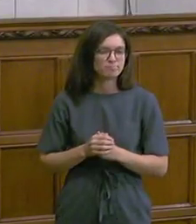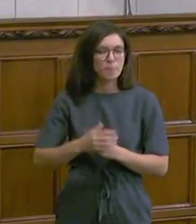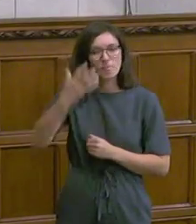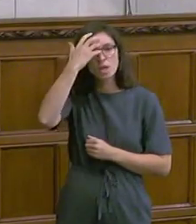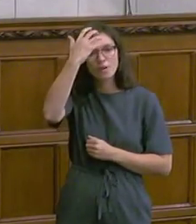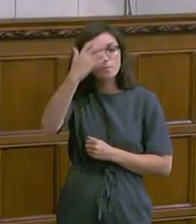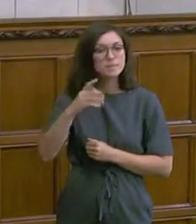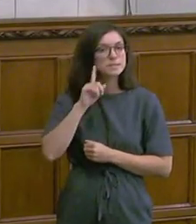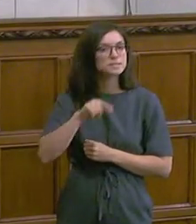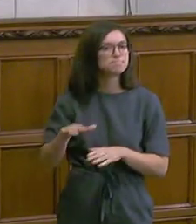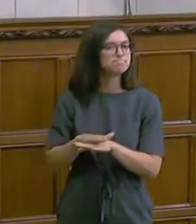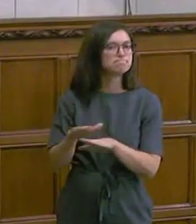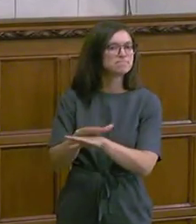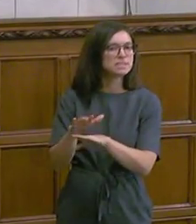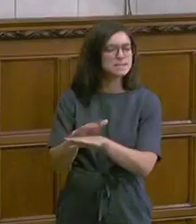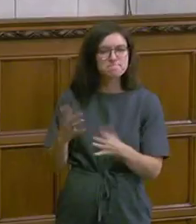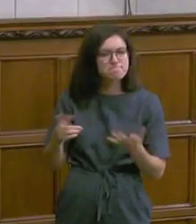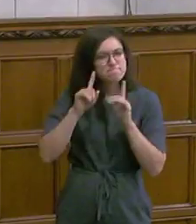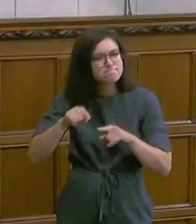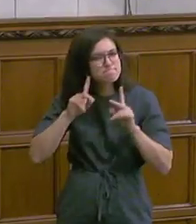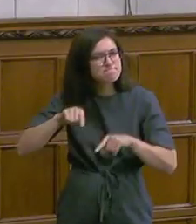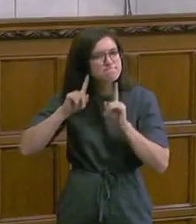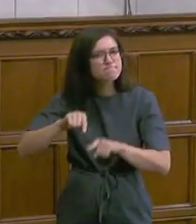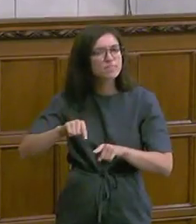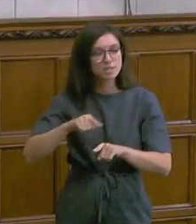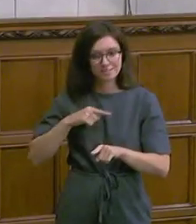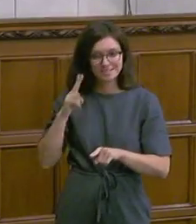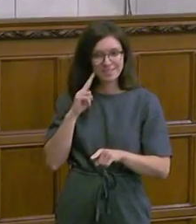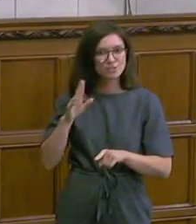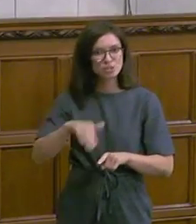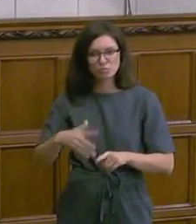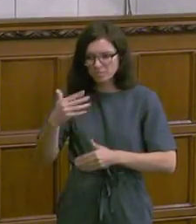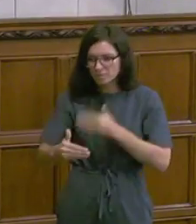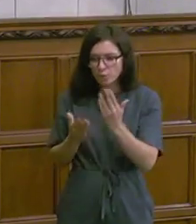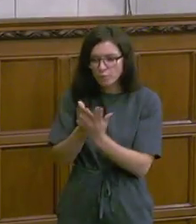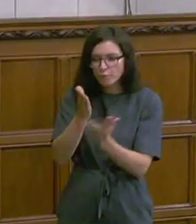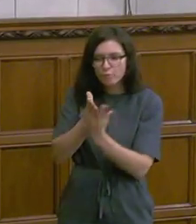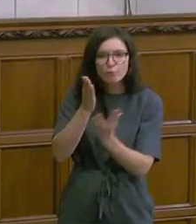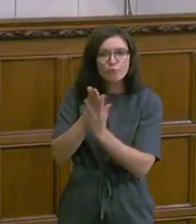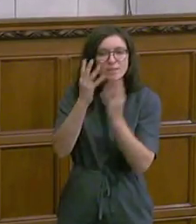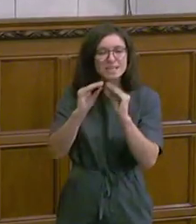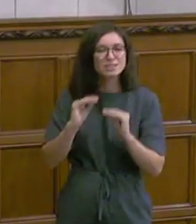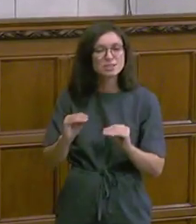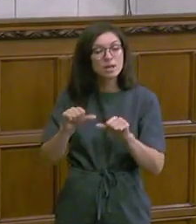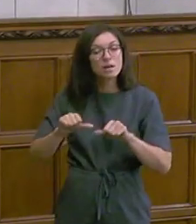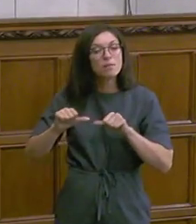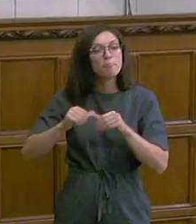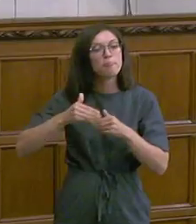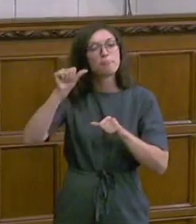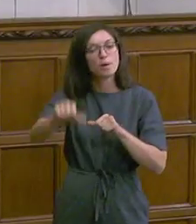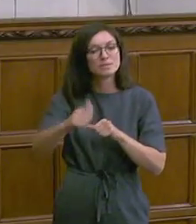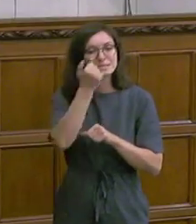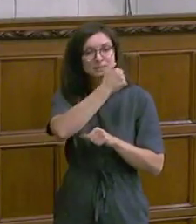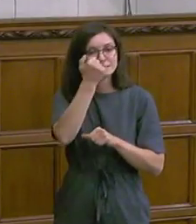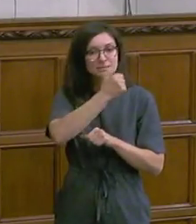children continues as they move throughout their education, with post-16 funding bearing no resemblance at